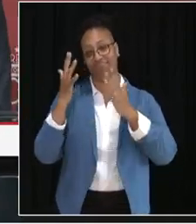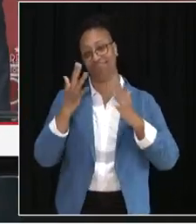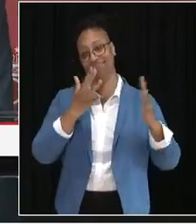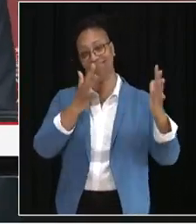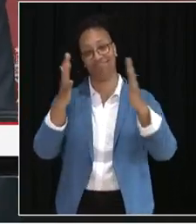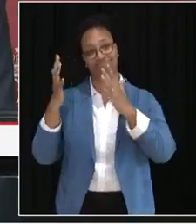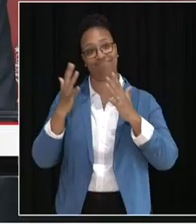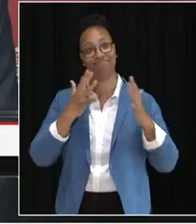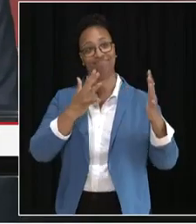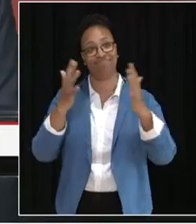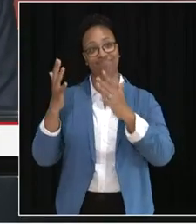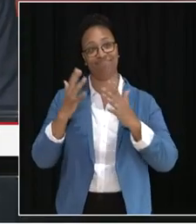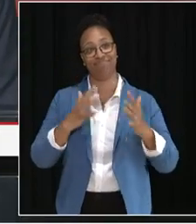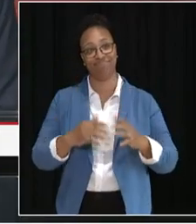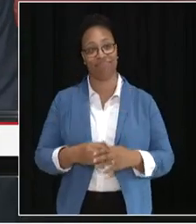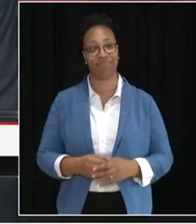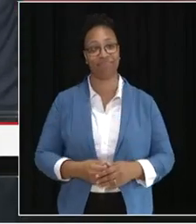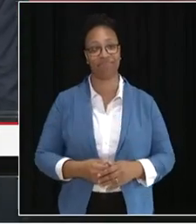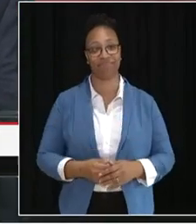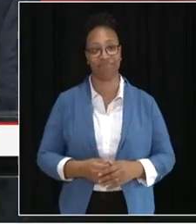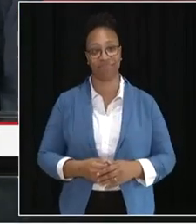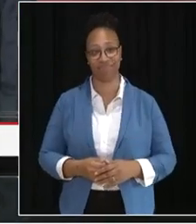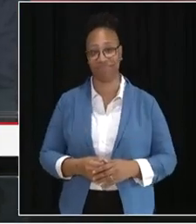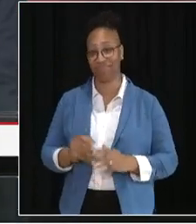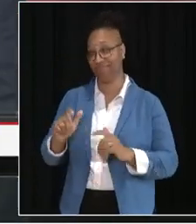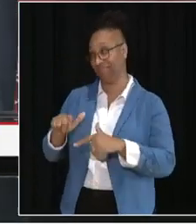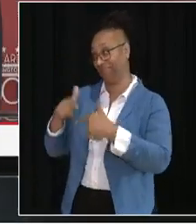Josiah, the floor is yours. Thank you.